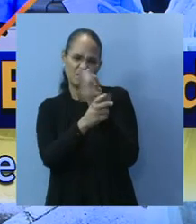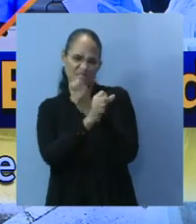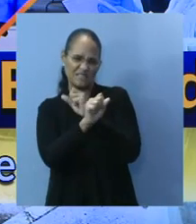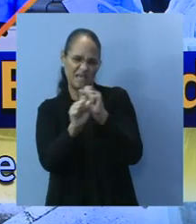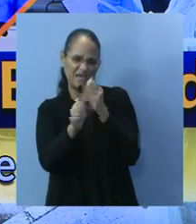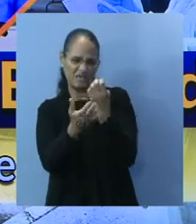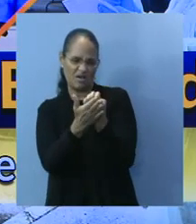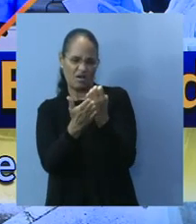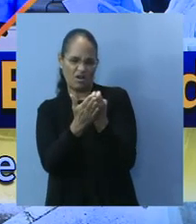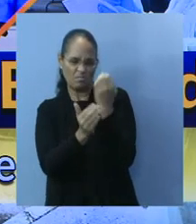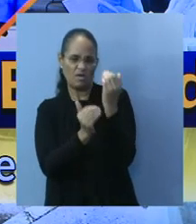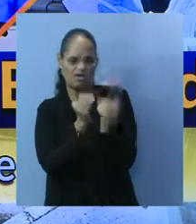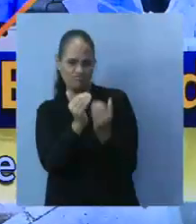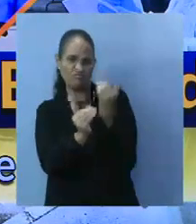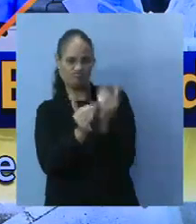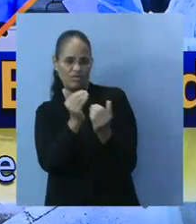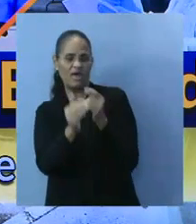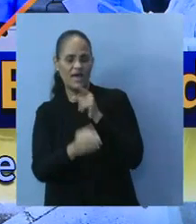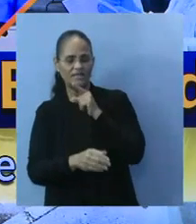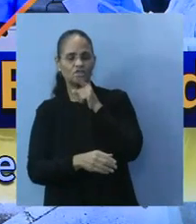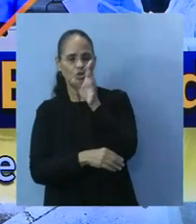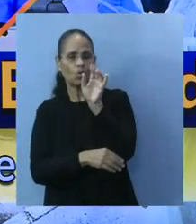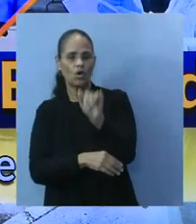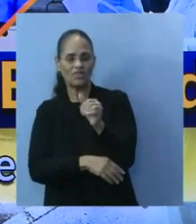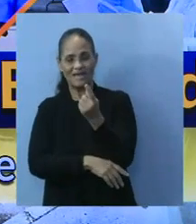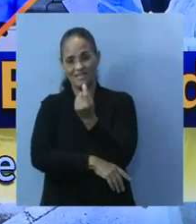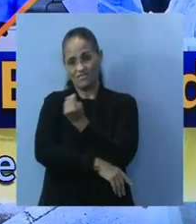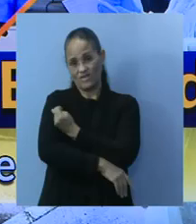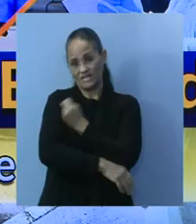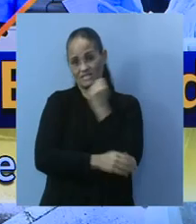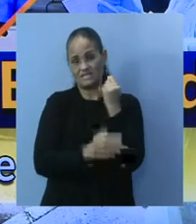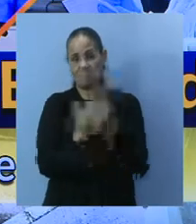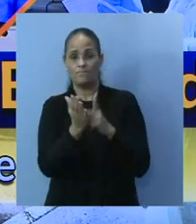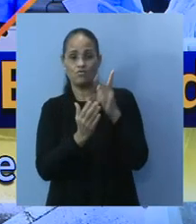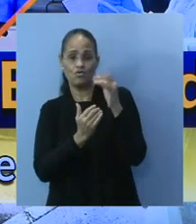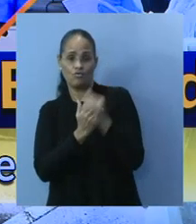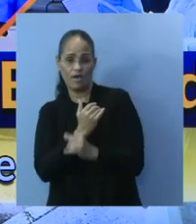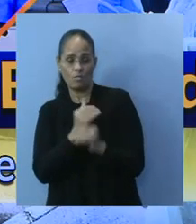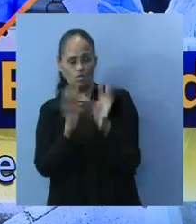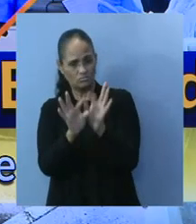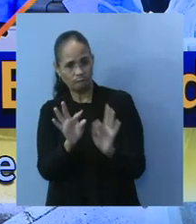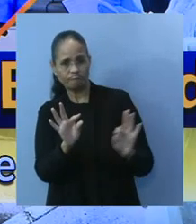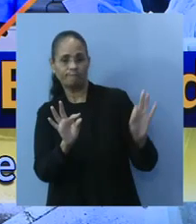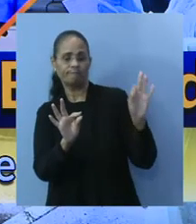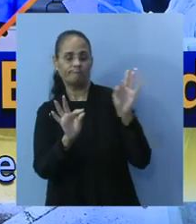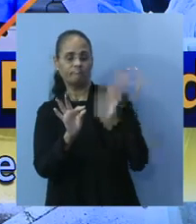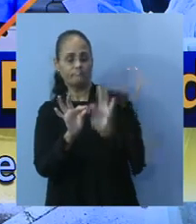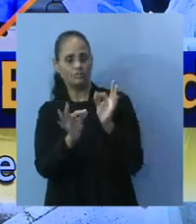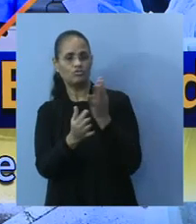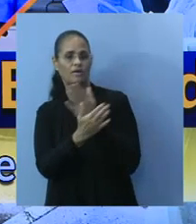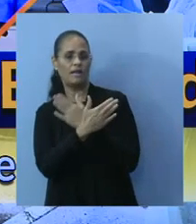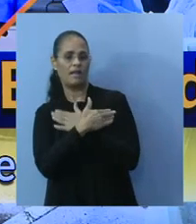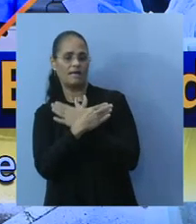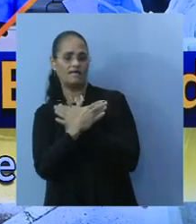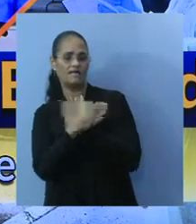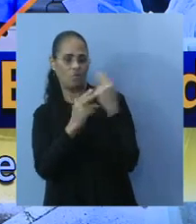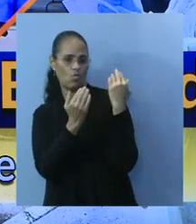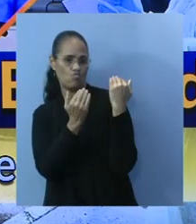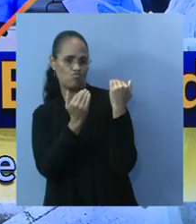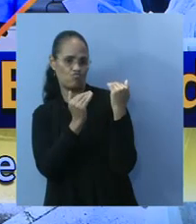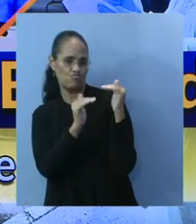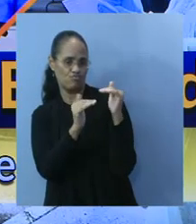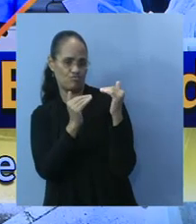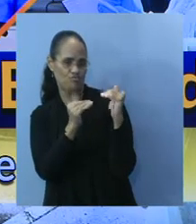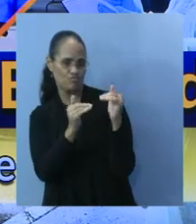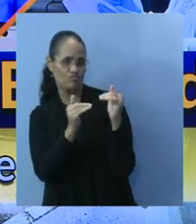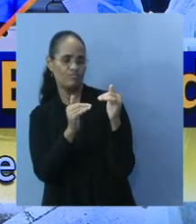economy going, and ensure that the vaccine program, which is essential to relaxing long-term restrictions, is able